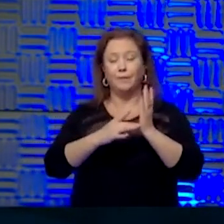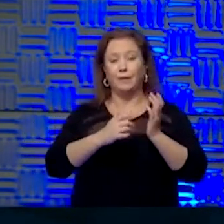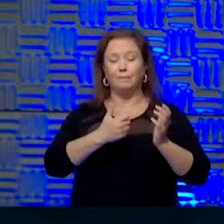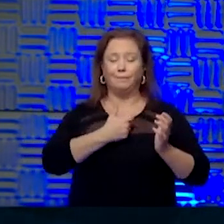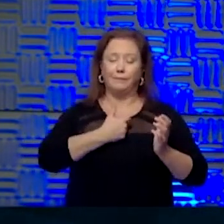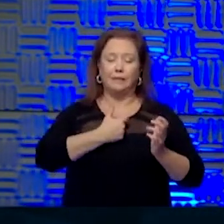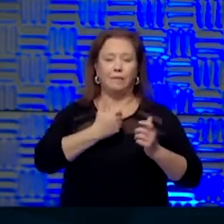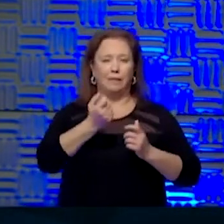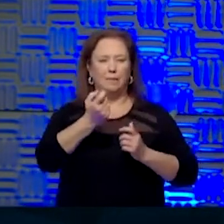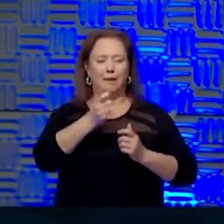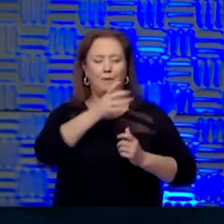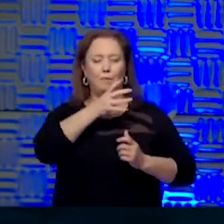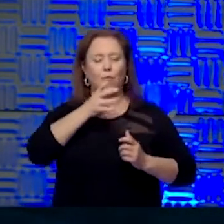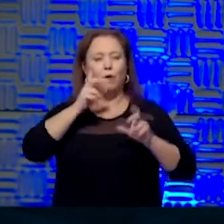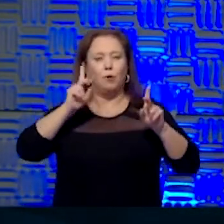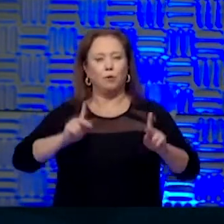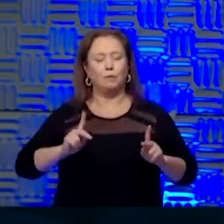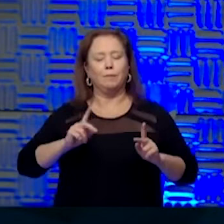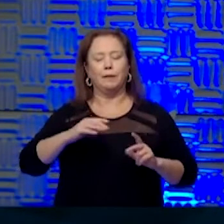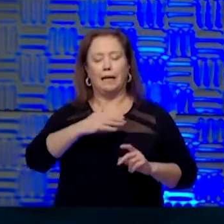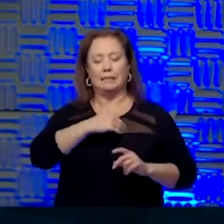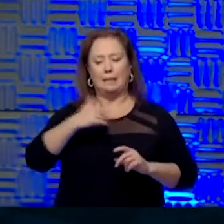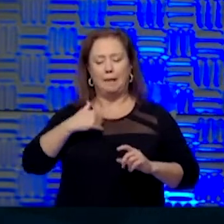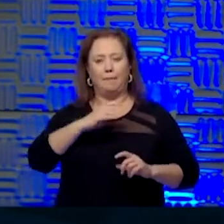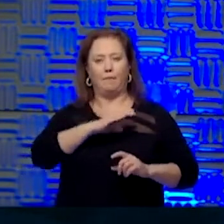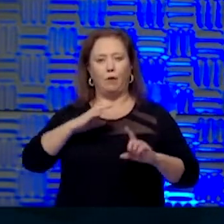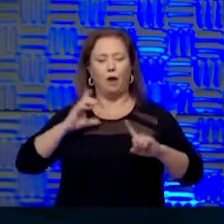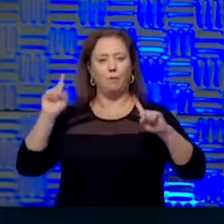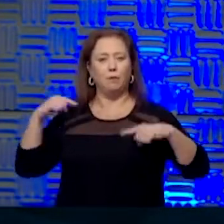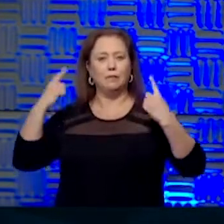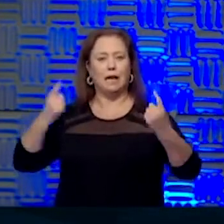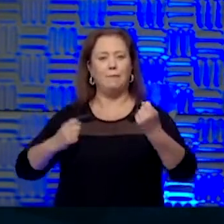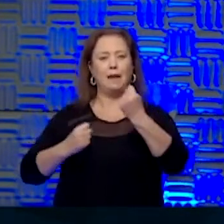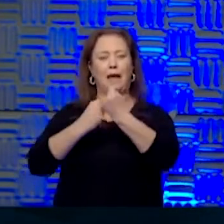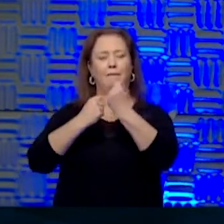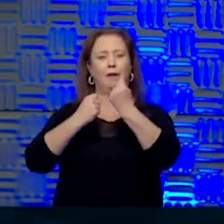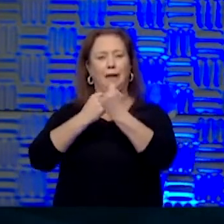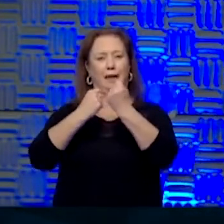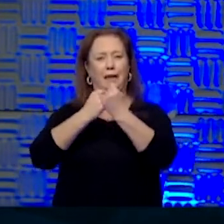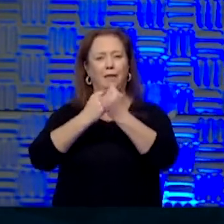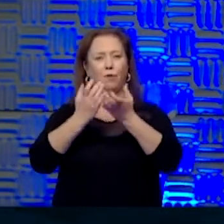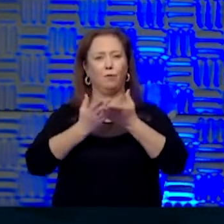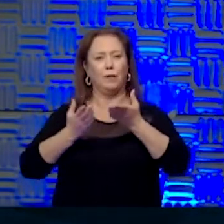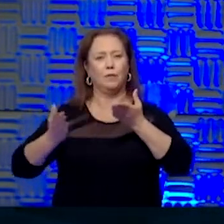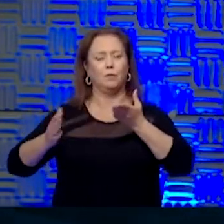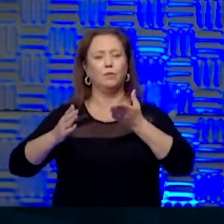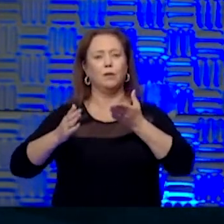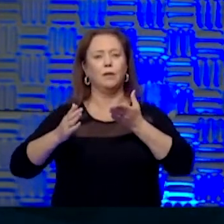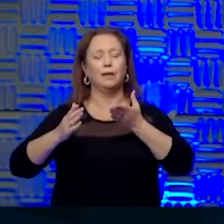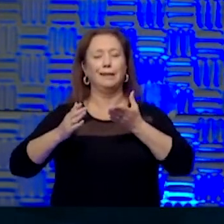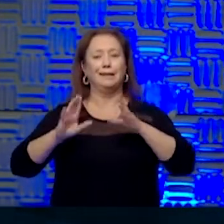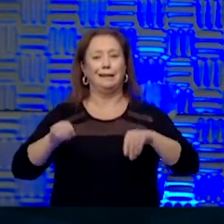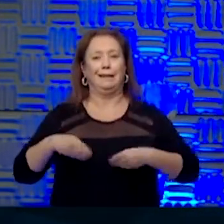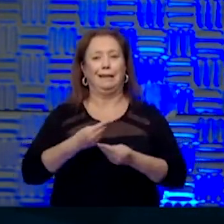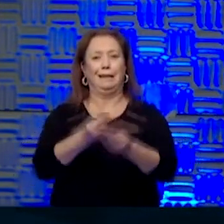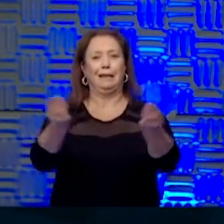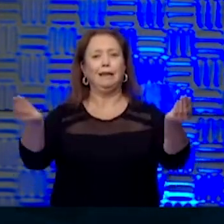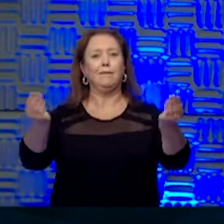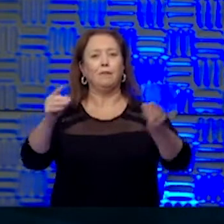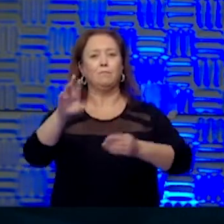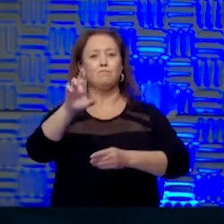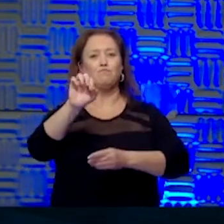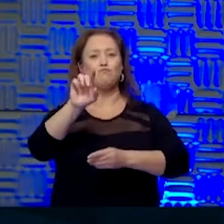me, but for as long as I've been a member of Congress, been advocating for policies and resources to help spread the availability of